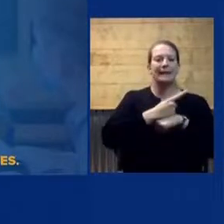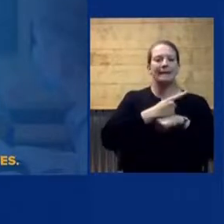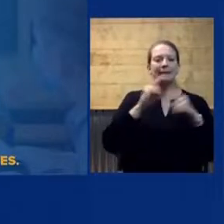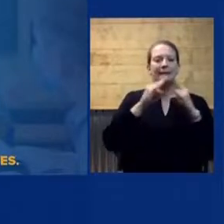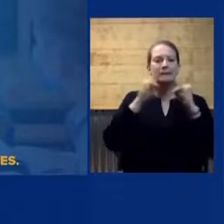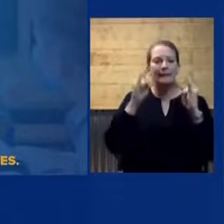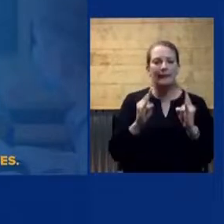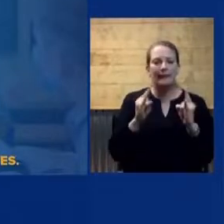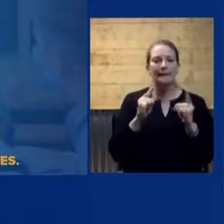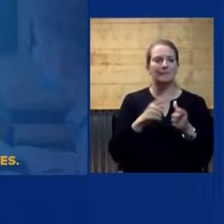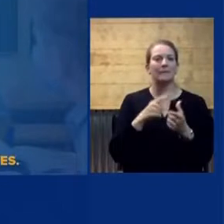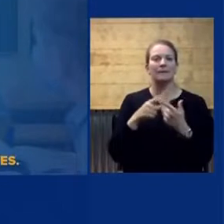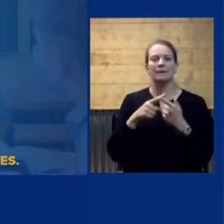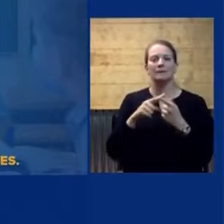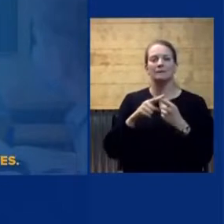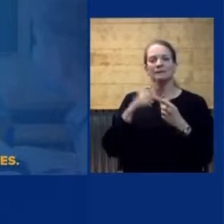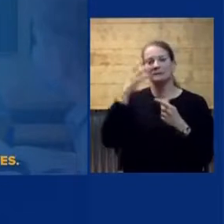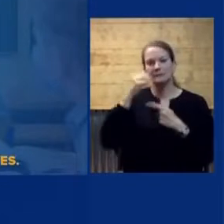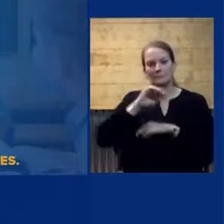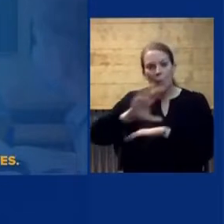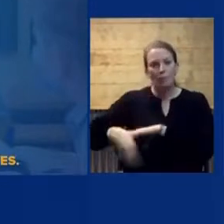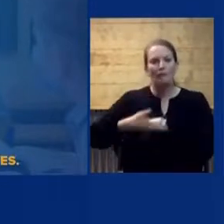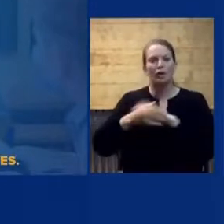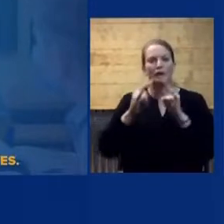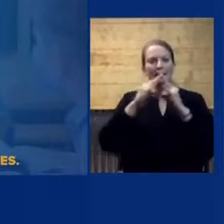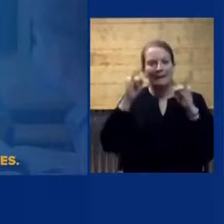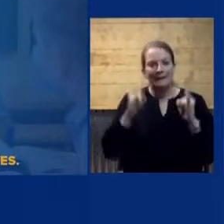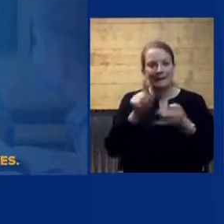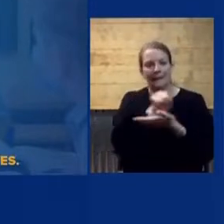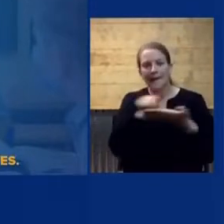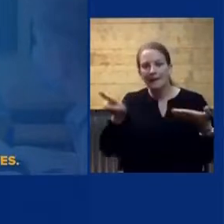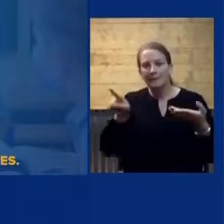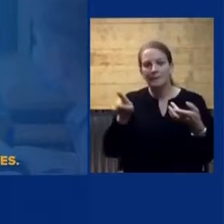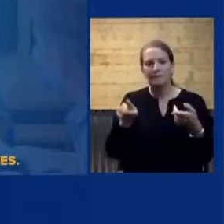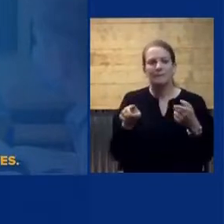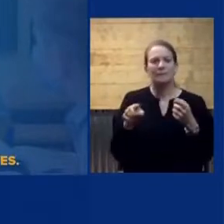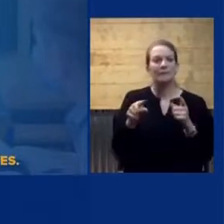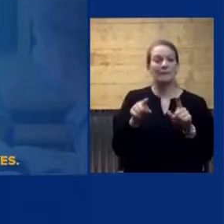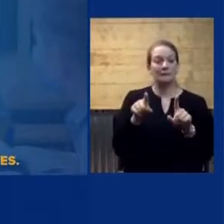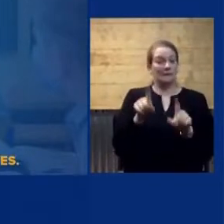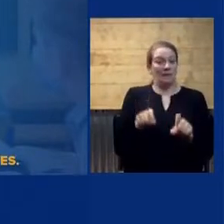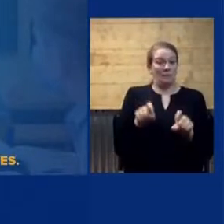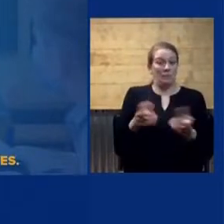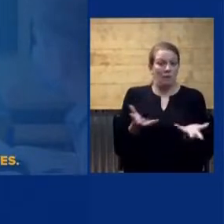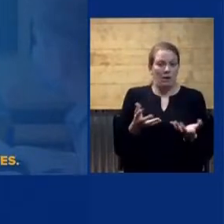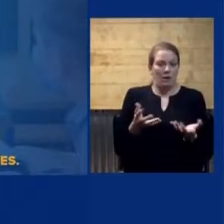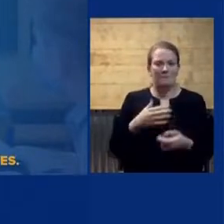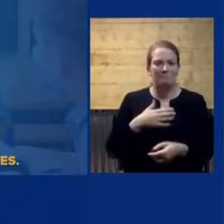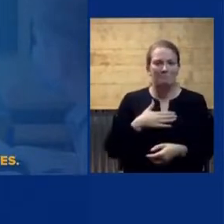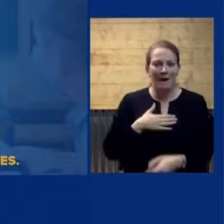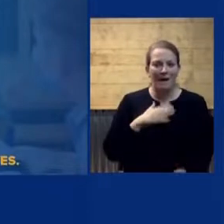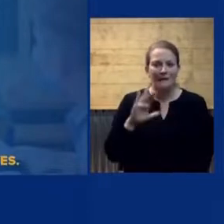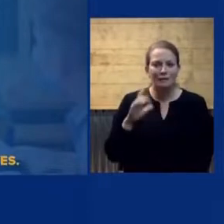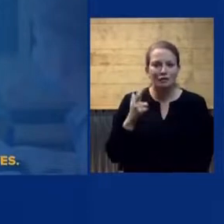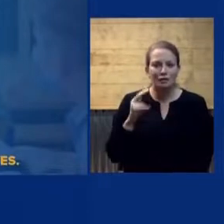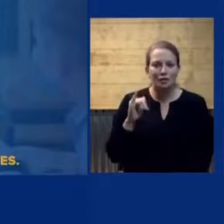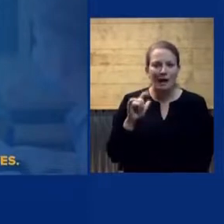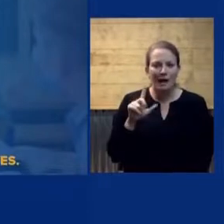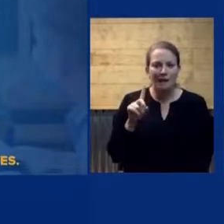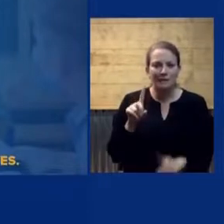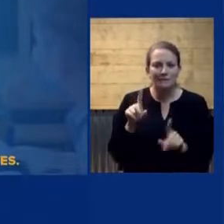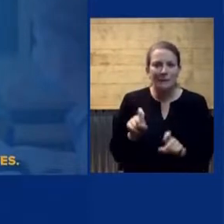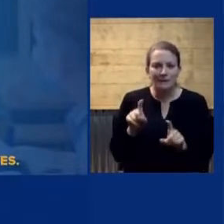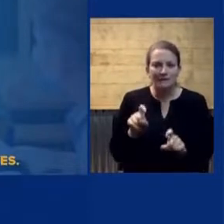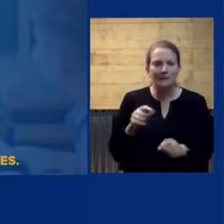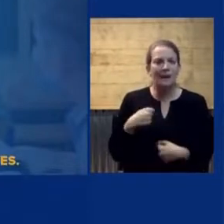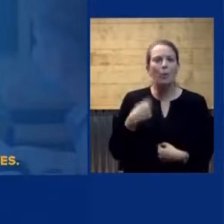test. I am not going to ask anyone to put their child in a situation that I would not